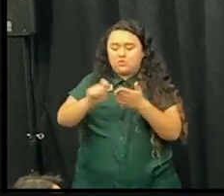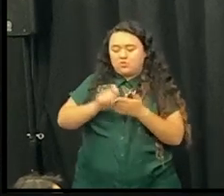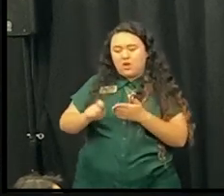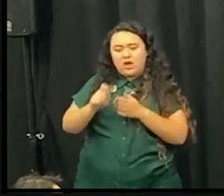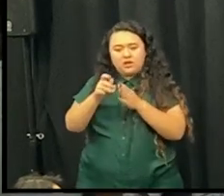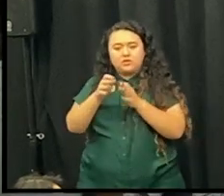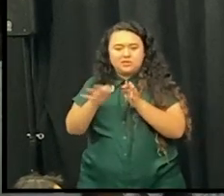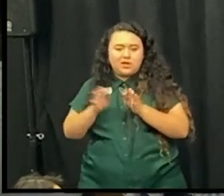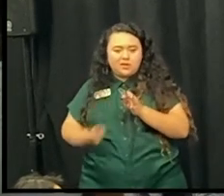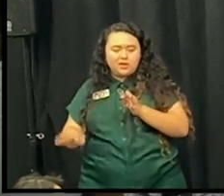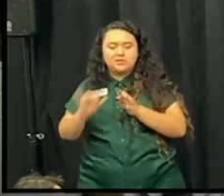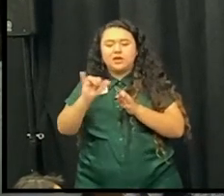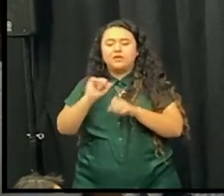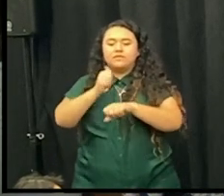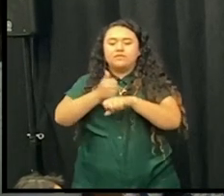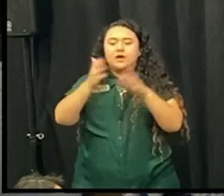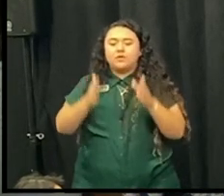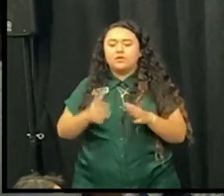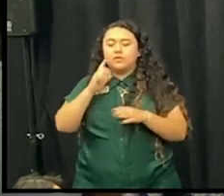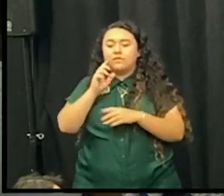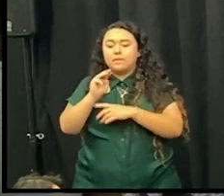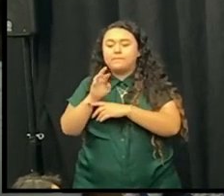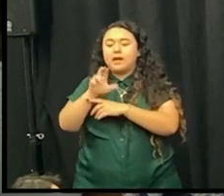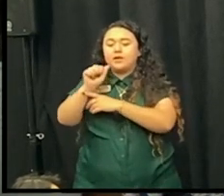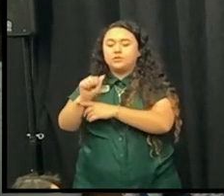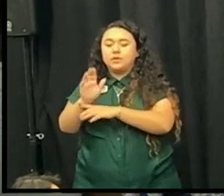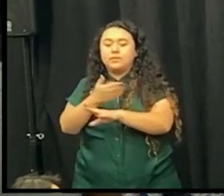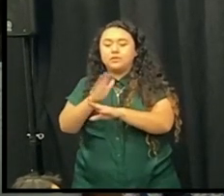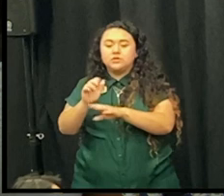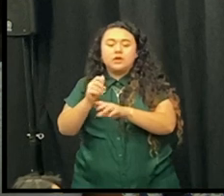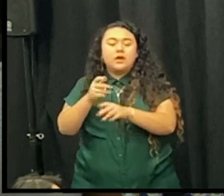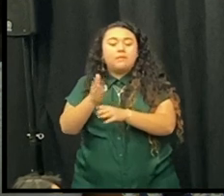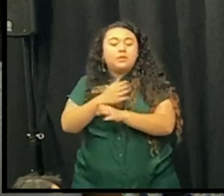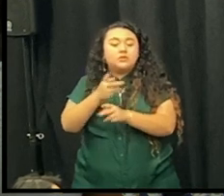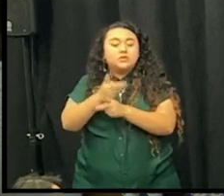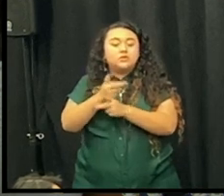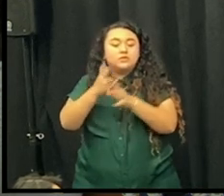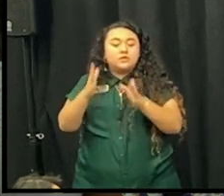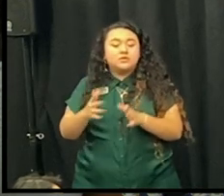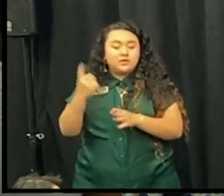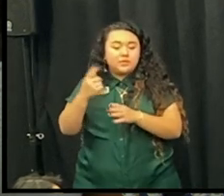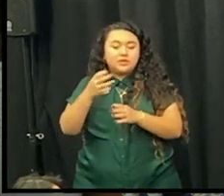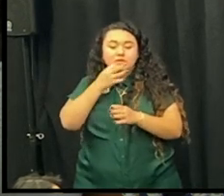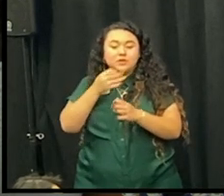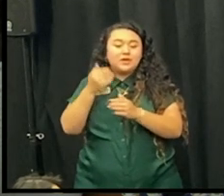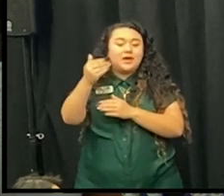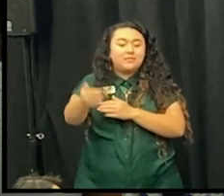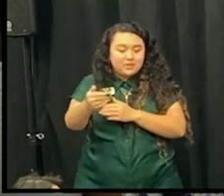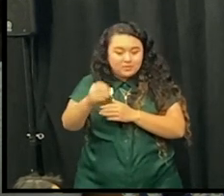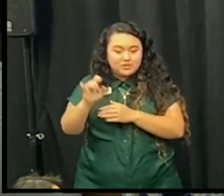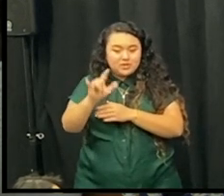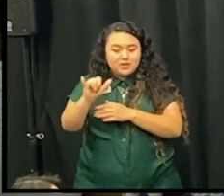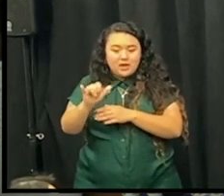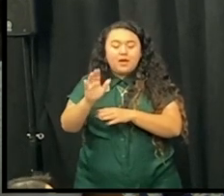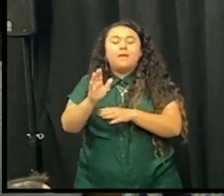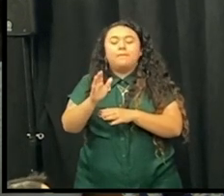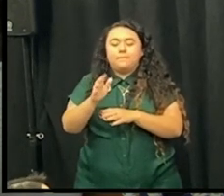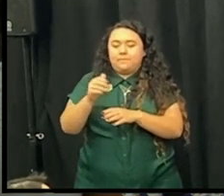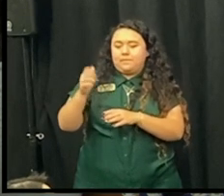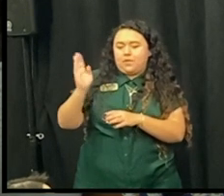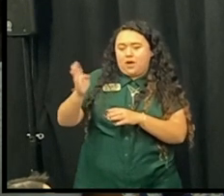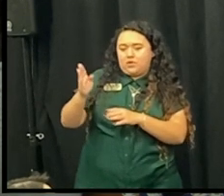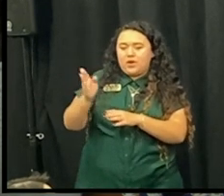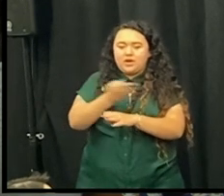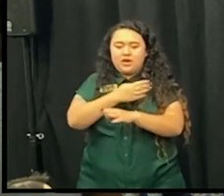of Maestra Music. She's also music supervisor for something coming up in July, Broadway concert with Boston Pops at